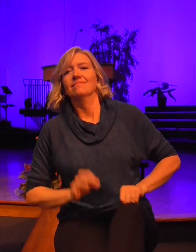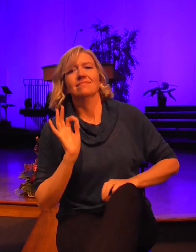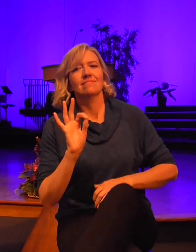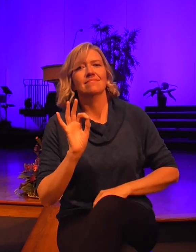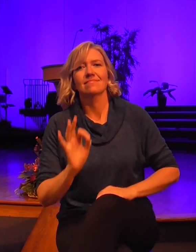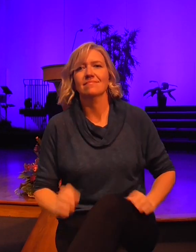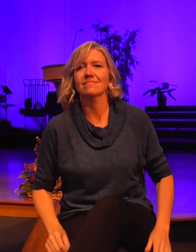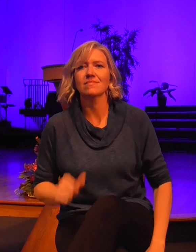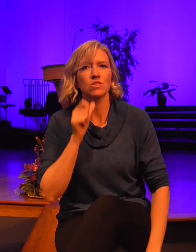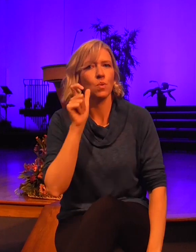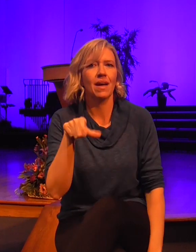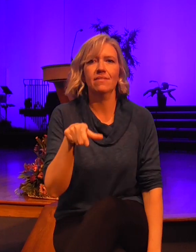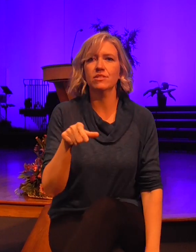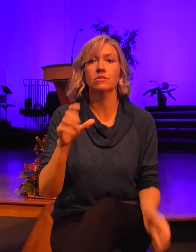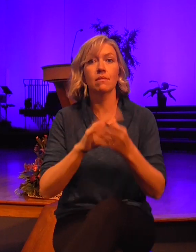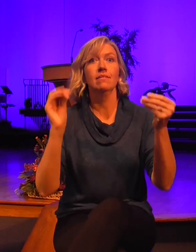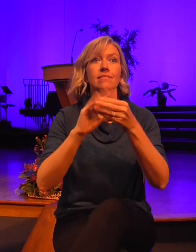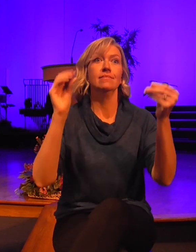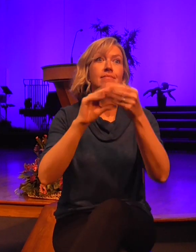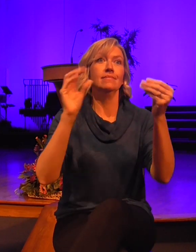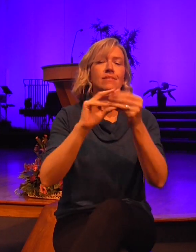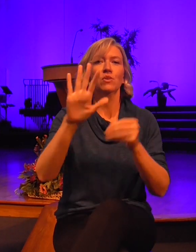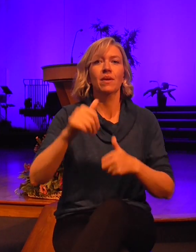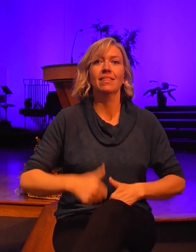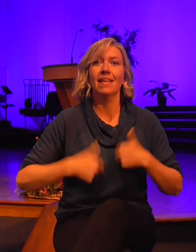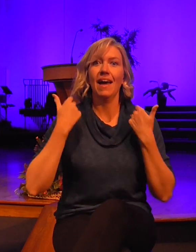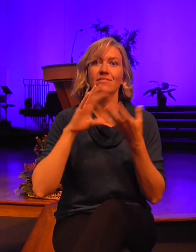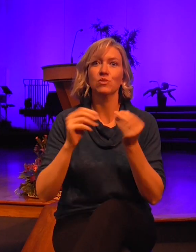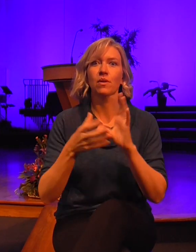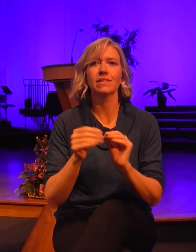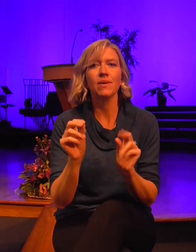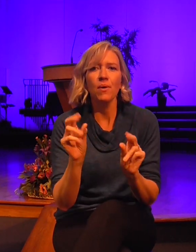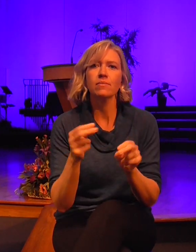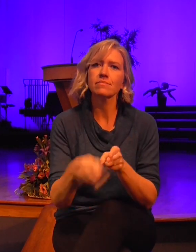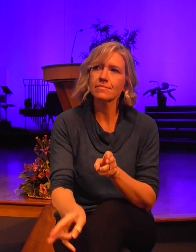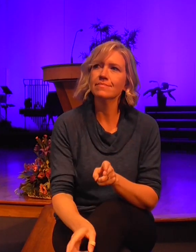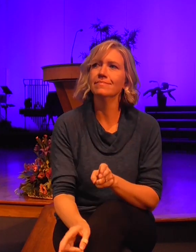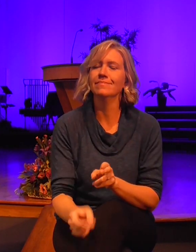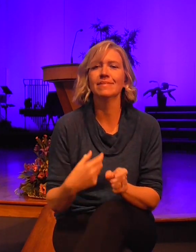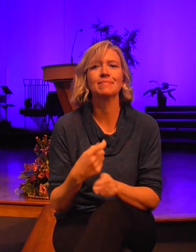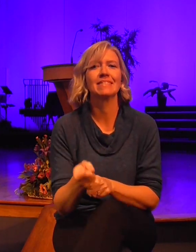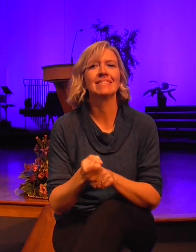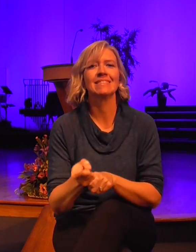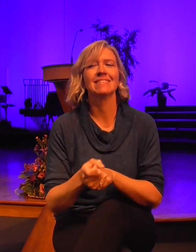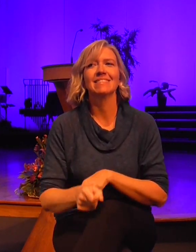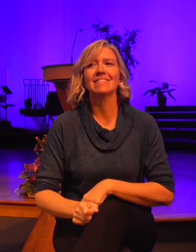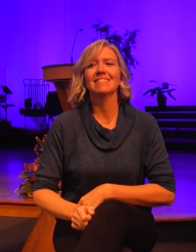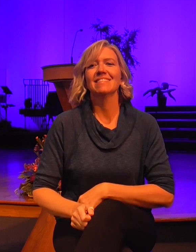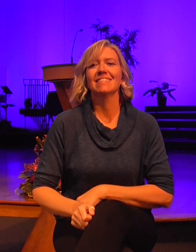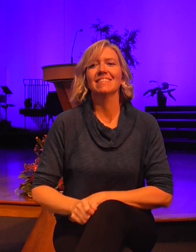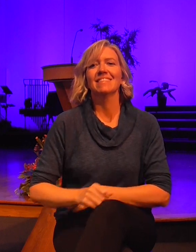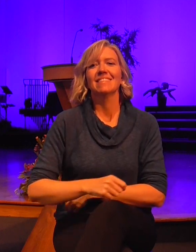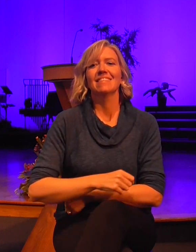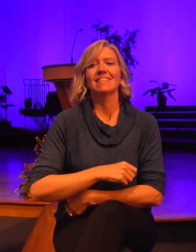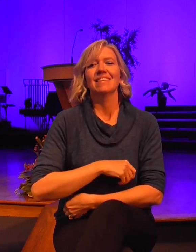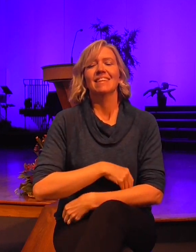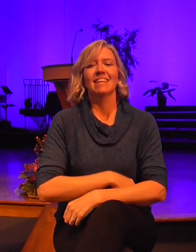Great. You don't have to tell them your life story. Just tell them the thing you're saying yes to. I kid.